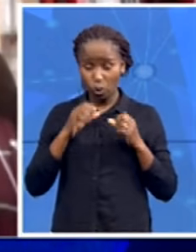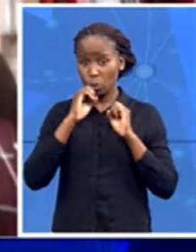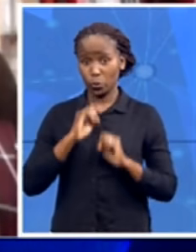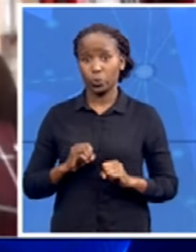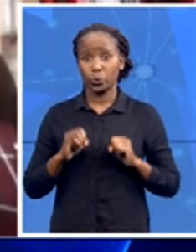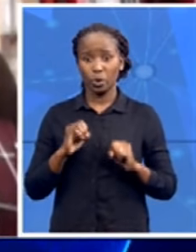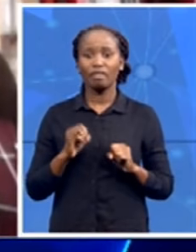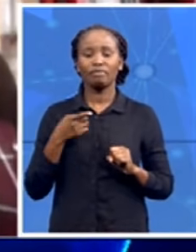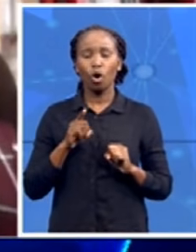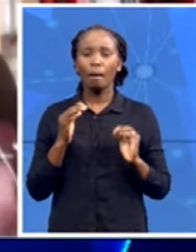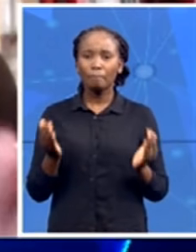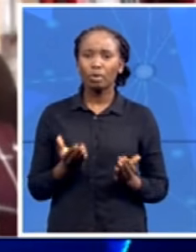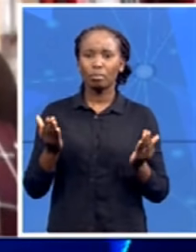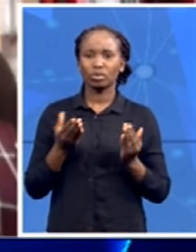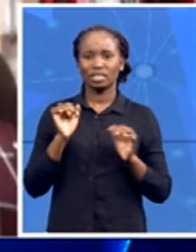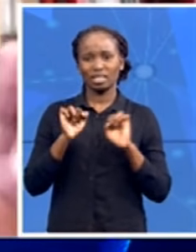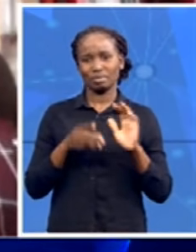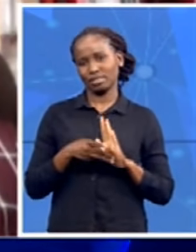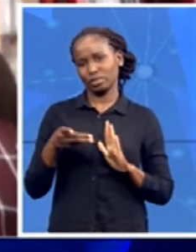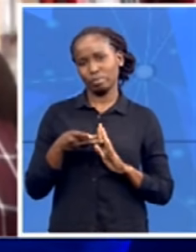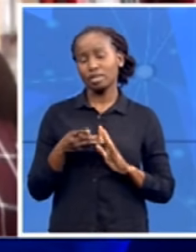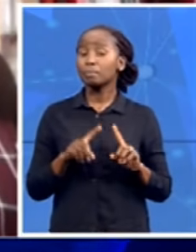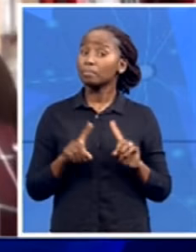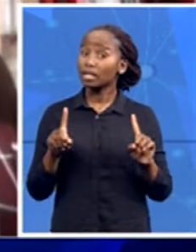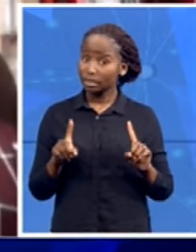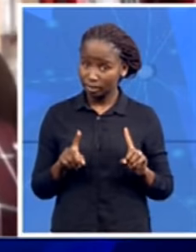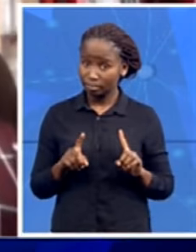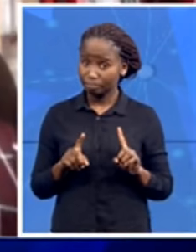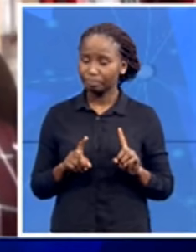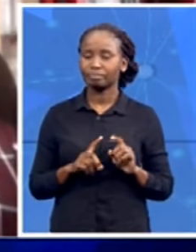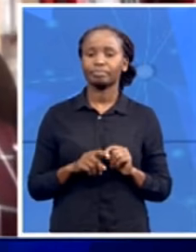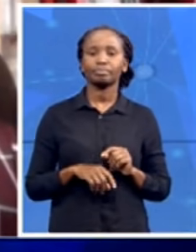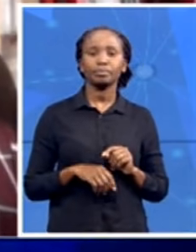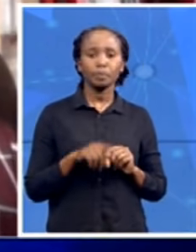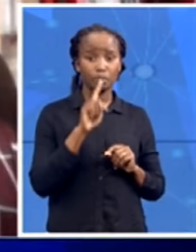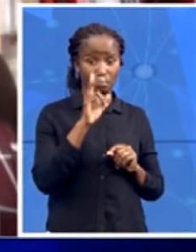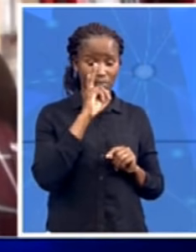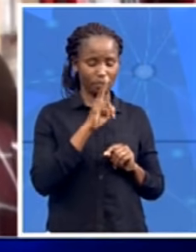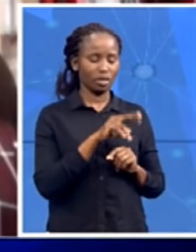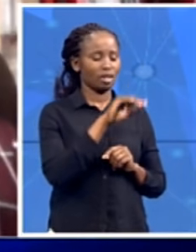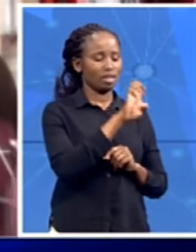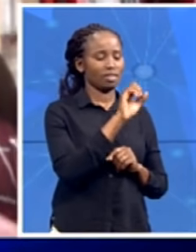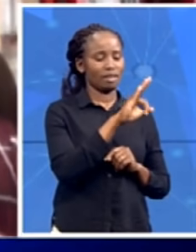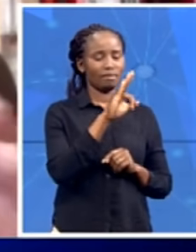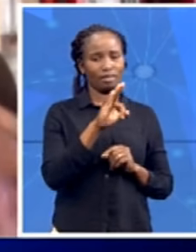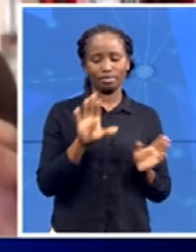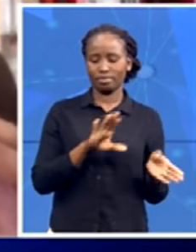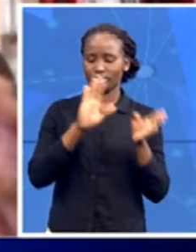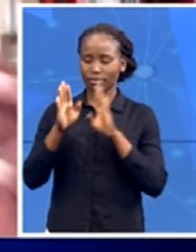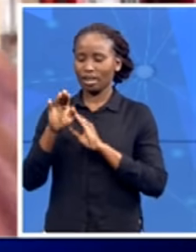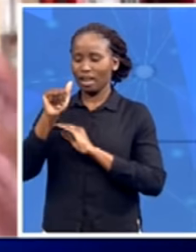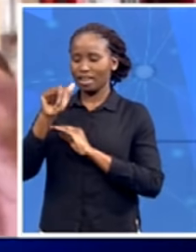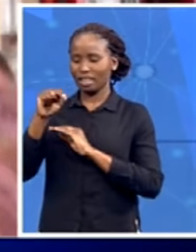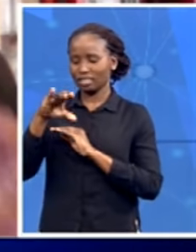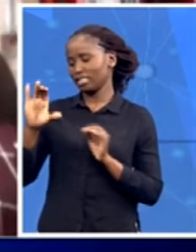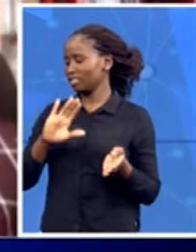development. But between the EFF and the ANC and the DA, I'm talking about the top